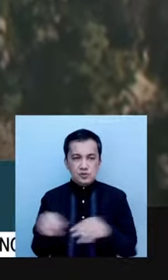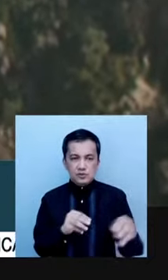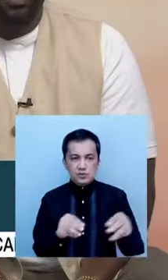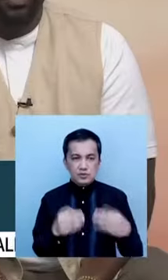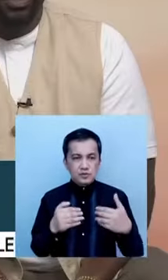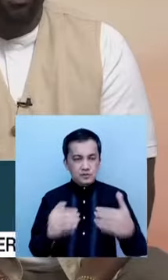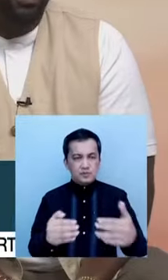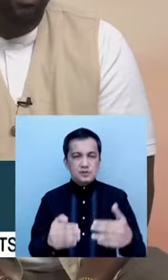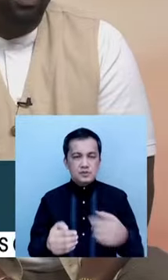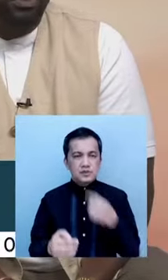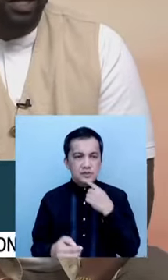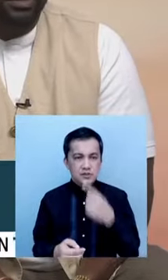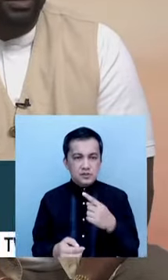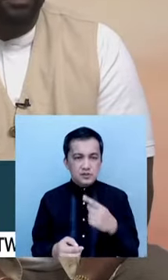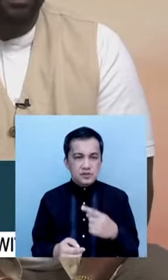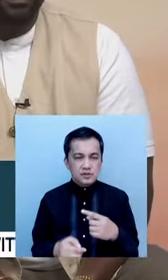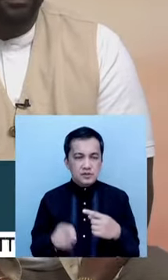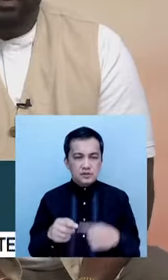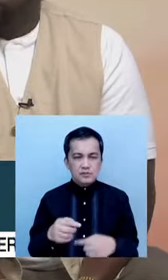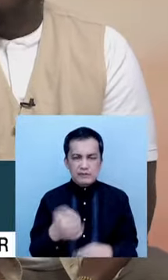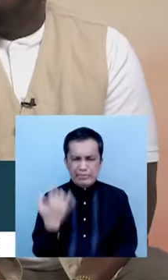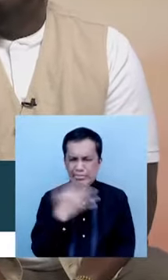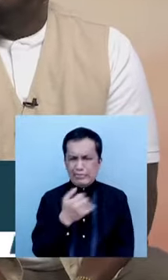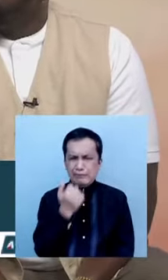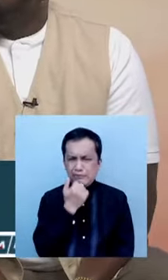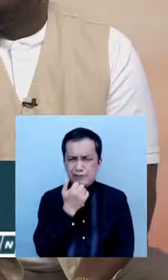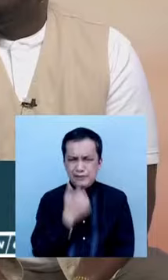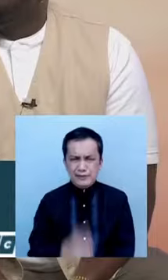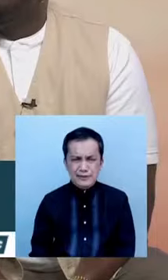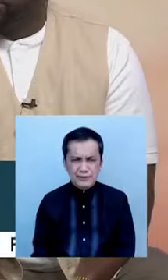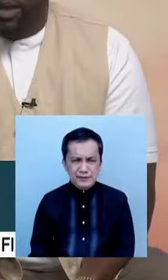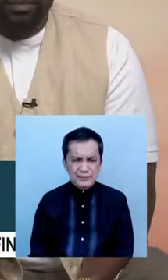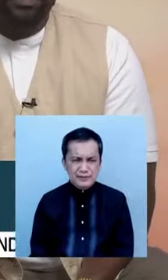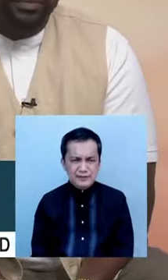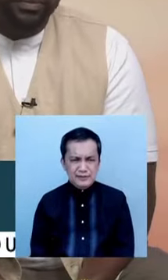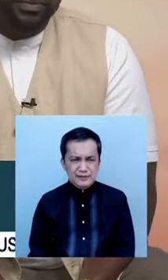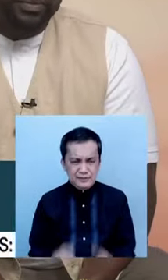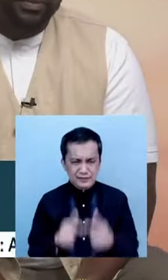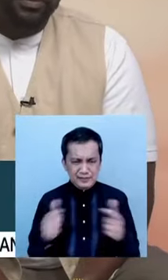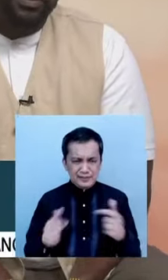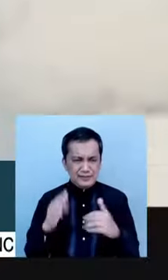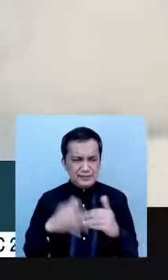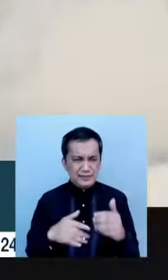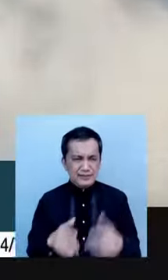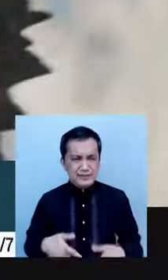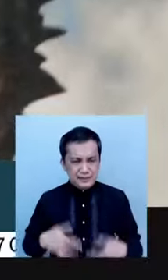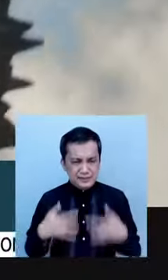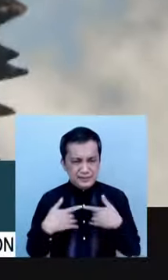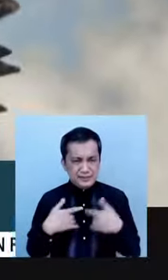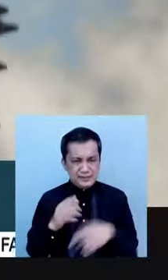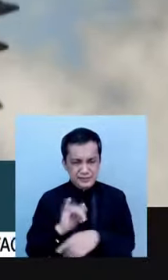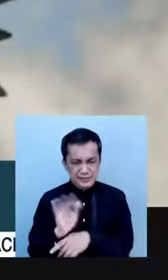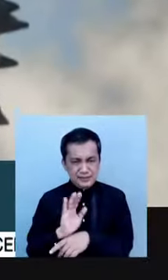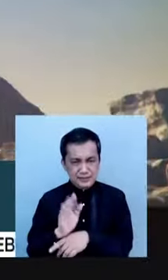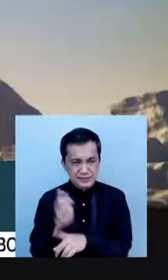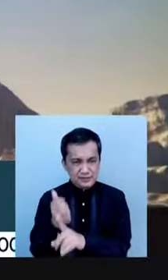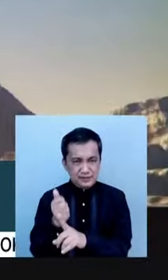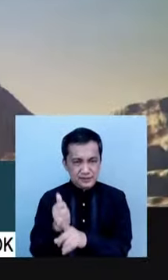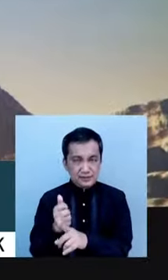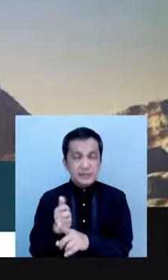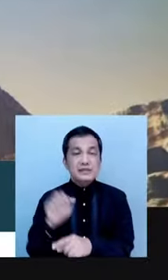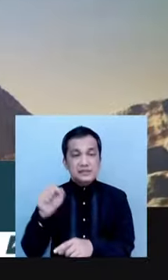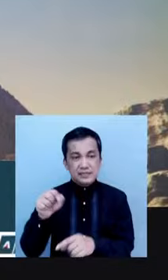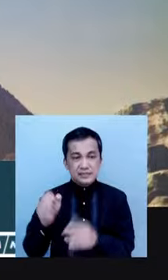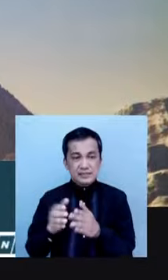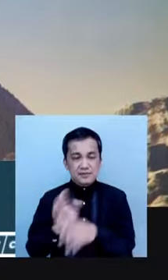to say horrible lines. They're beloved and they're literally larger than life, which is cinema itself. Yes, this movie is big, but it's